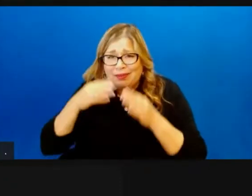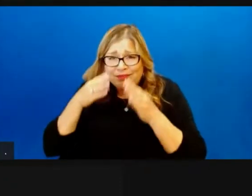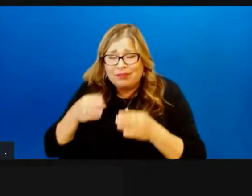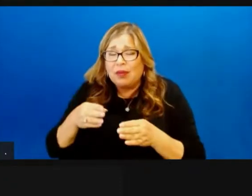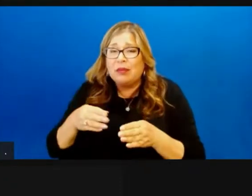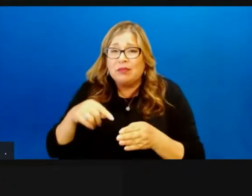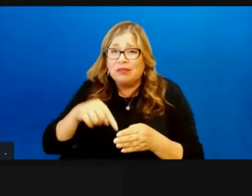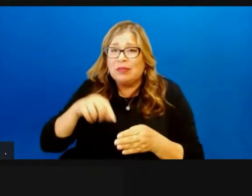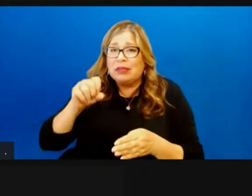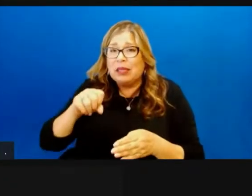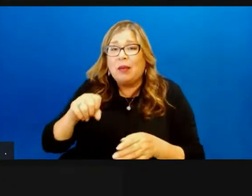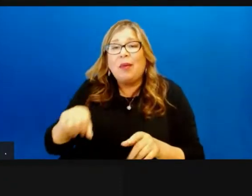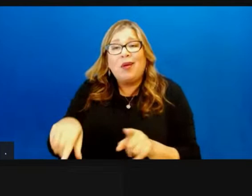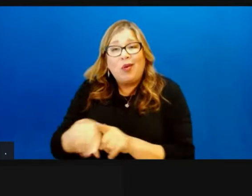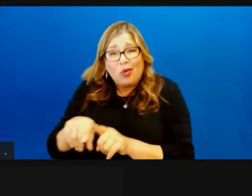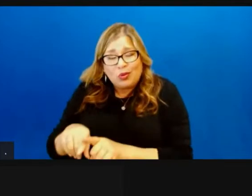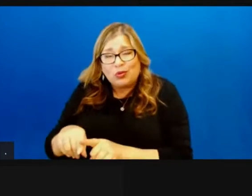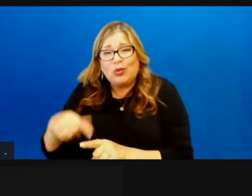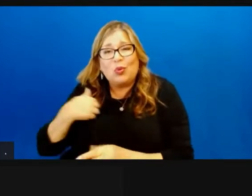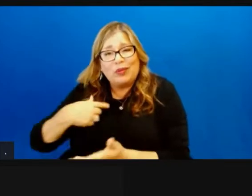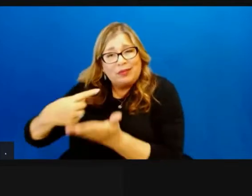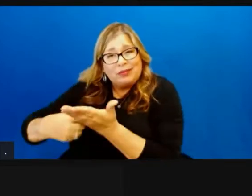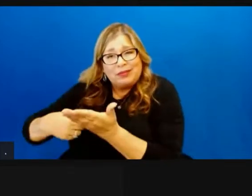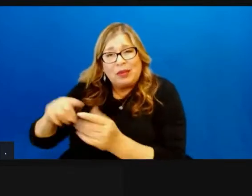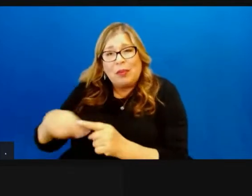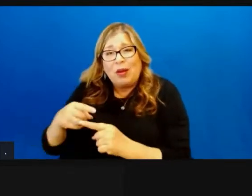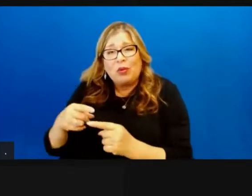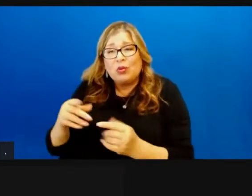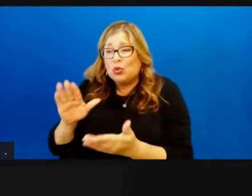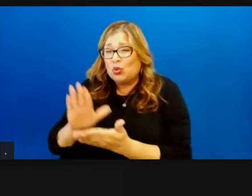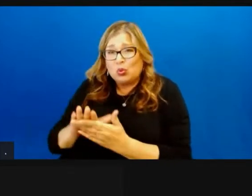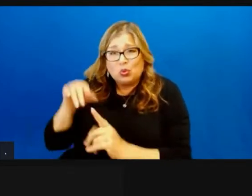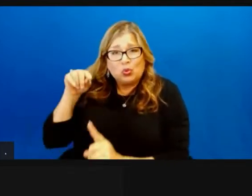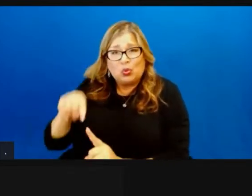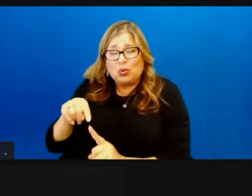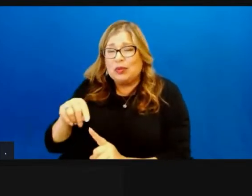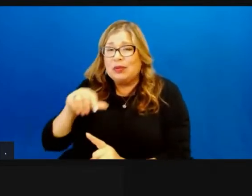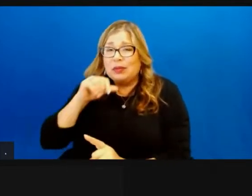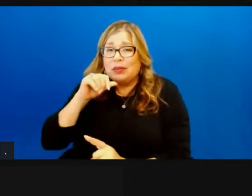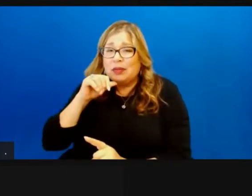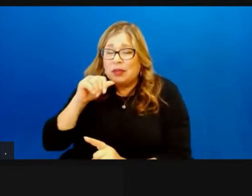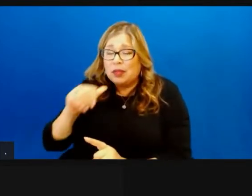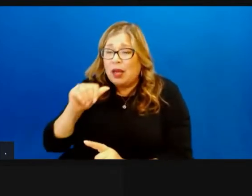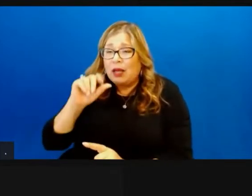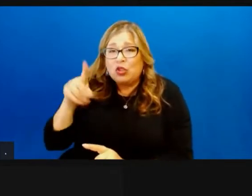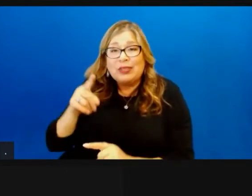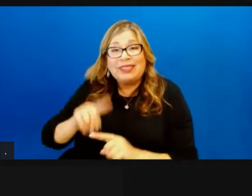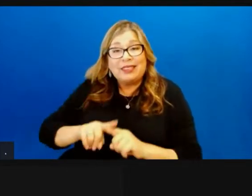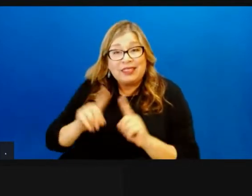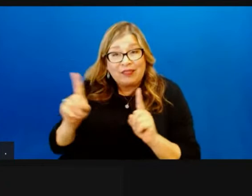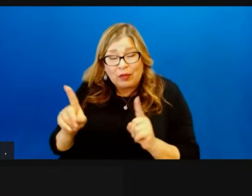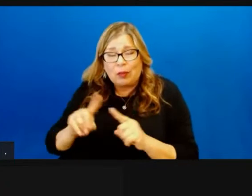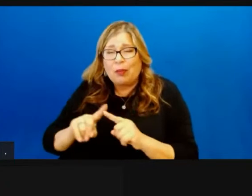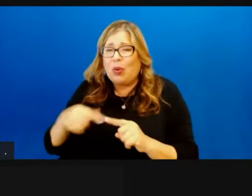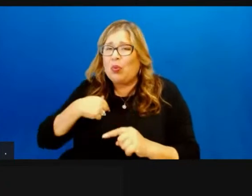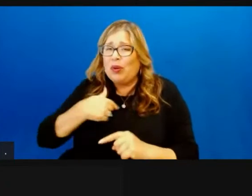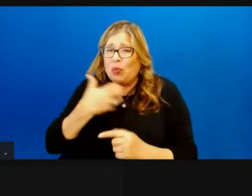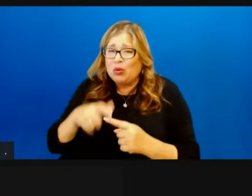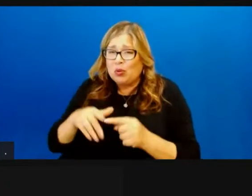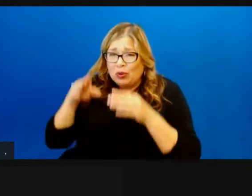beginning. Important to not just treat differently, but really focus on some of those important efforts that